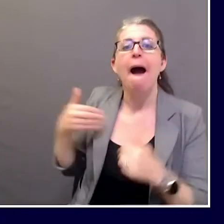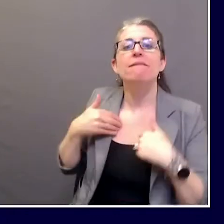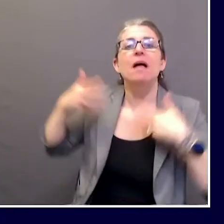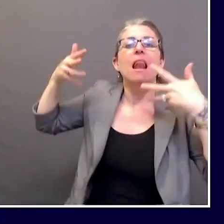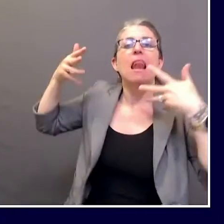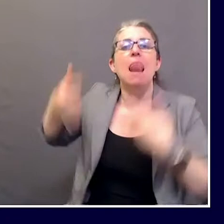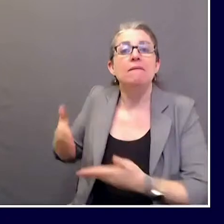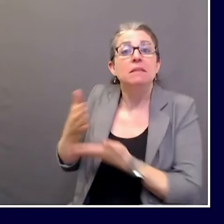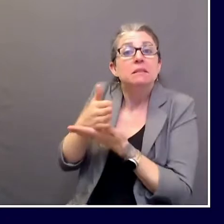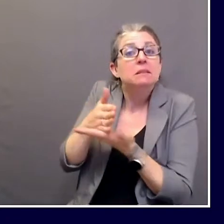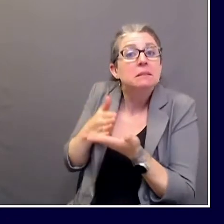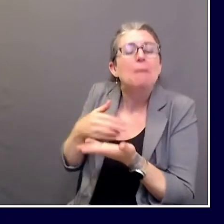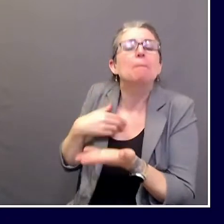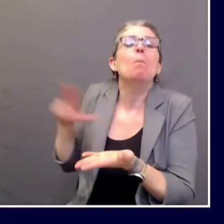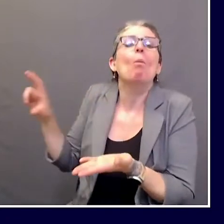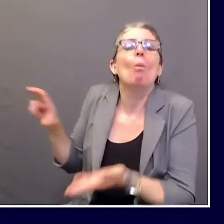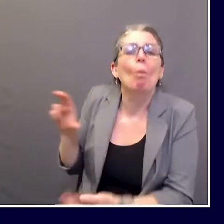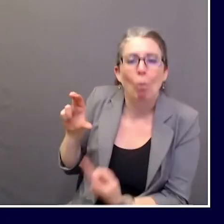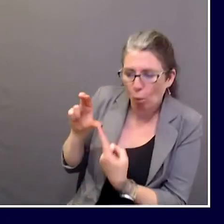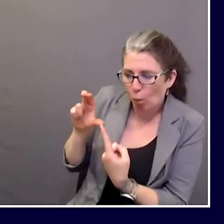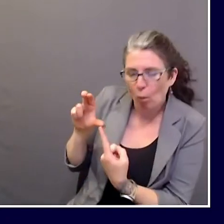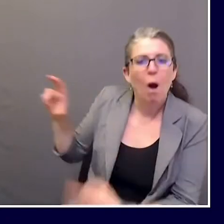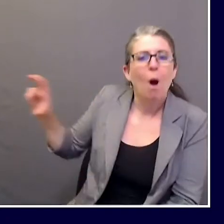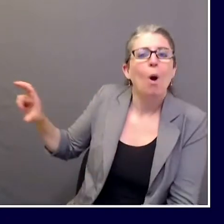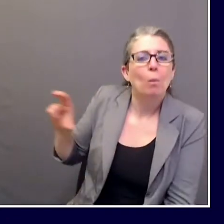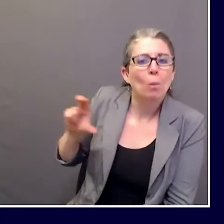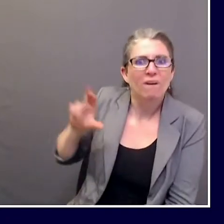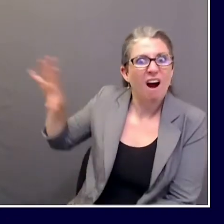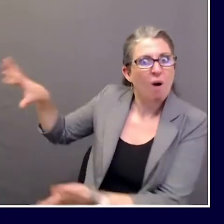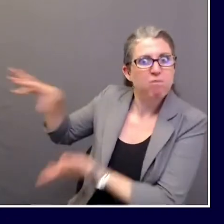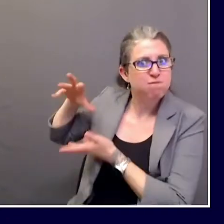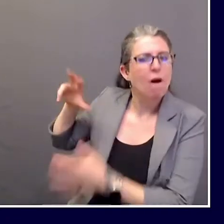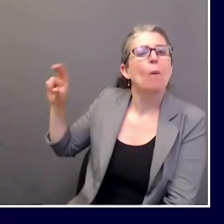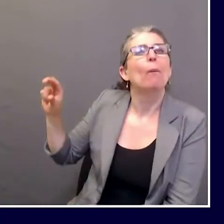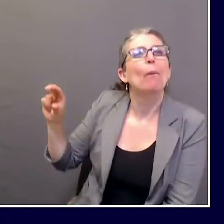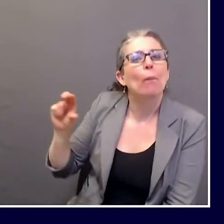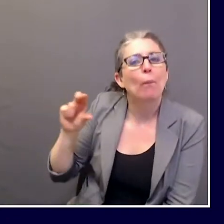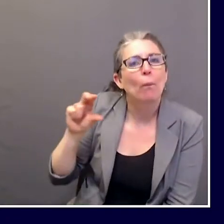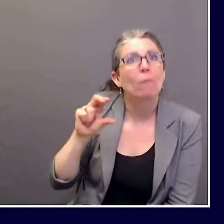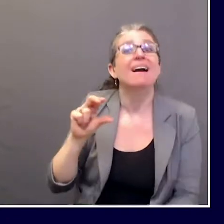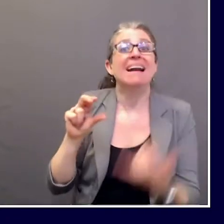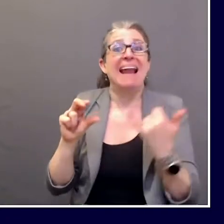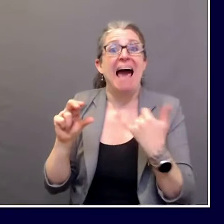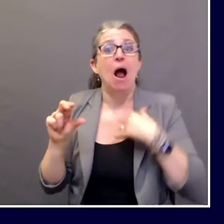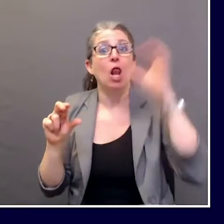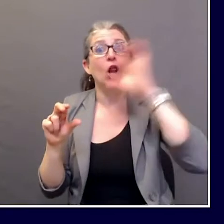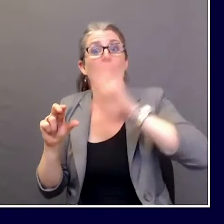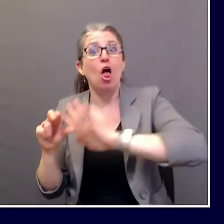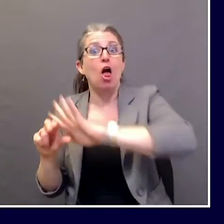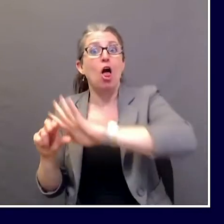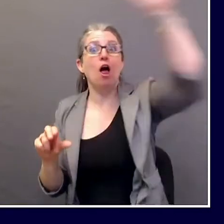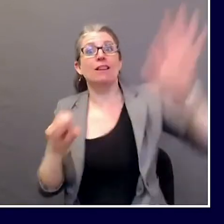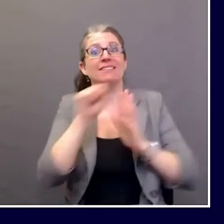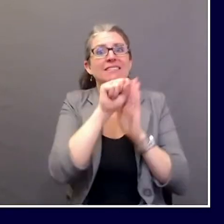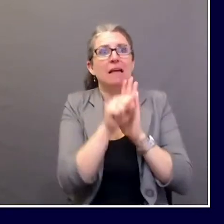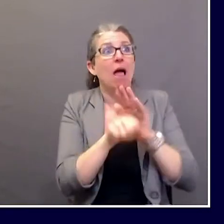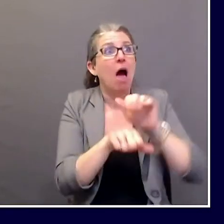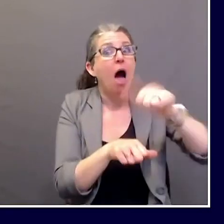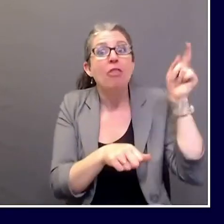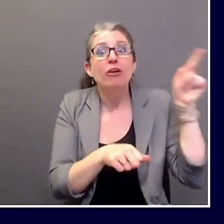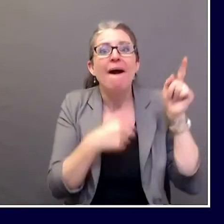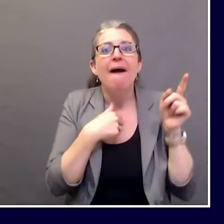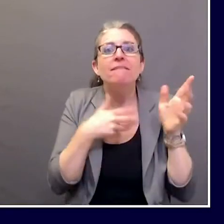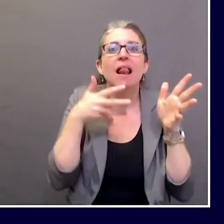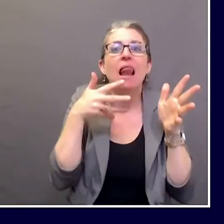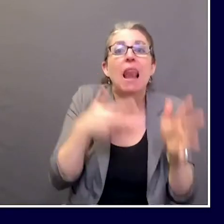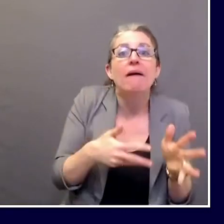at the mobile unit for Thursday and Friday as well. That way, we hope that there's not any particular site that gets stressed and